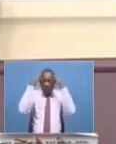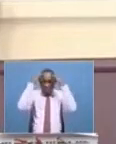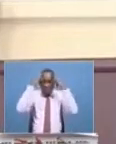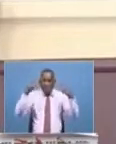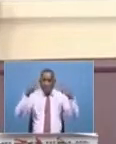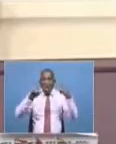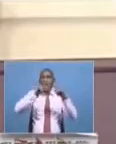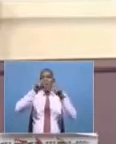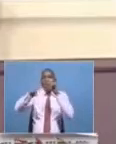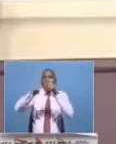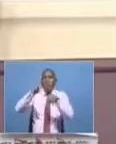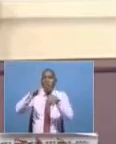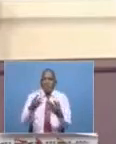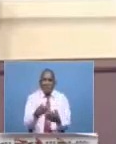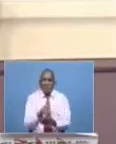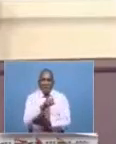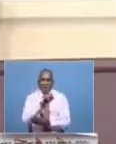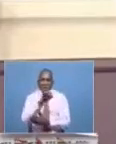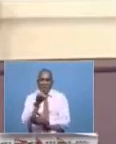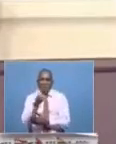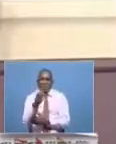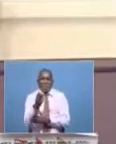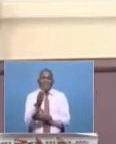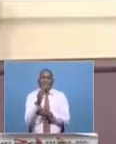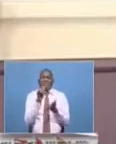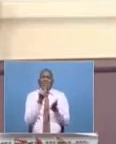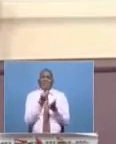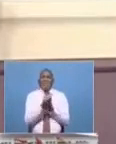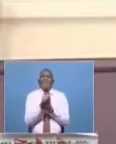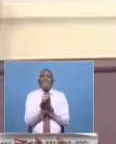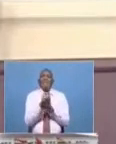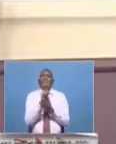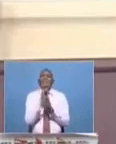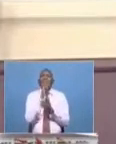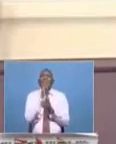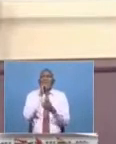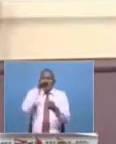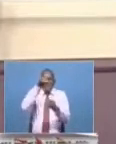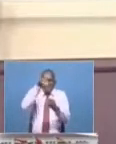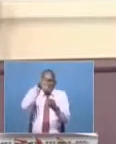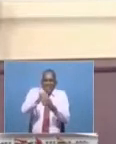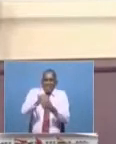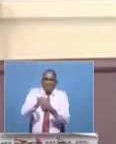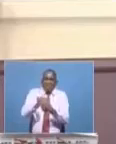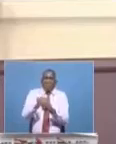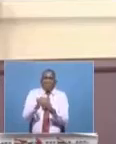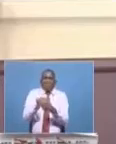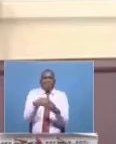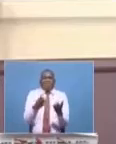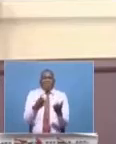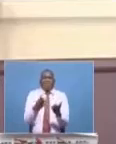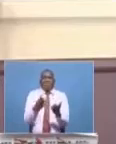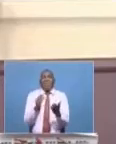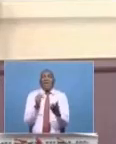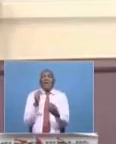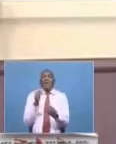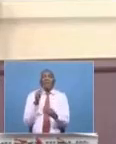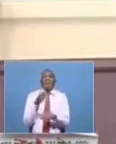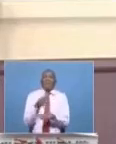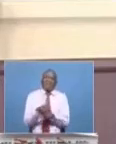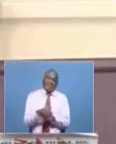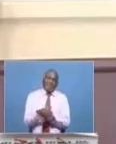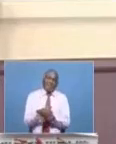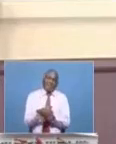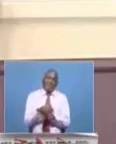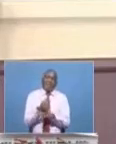So it does not lie in his mouth now, after the fact, to